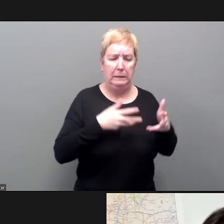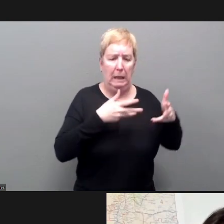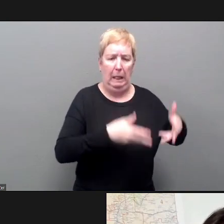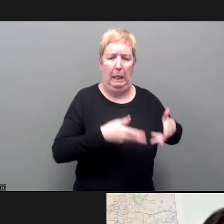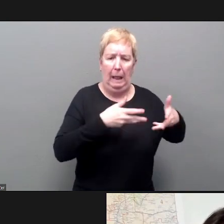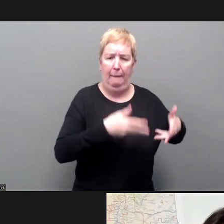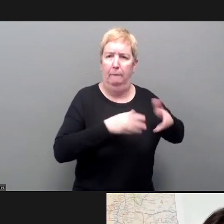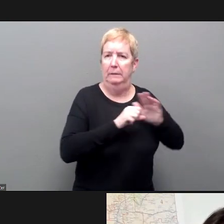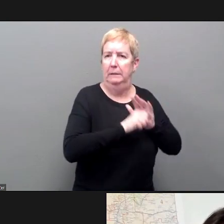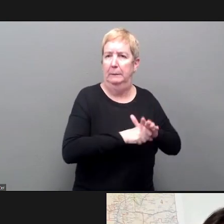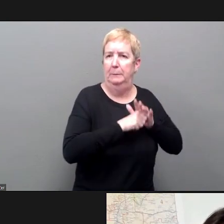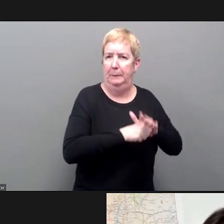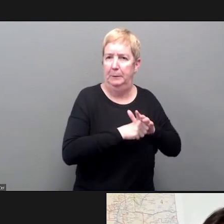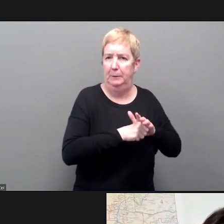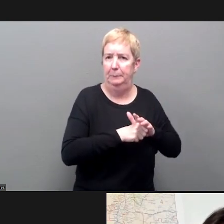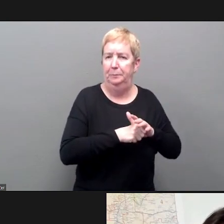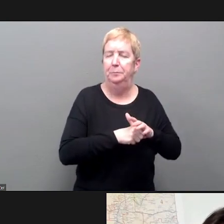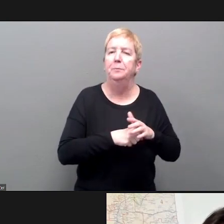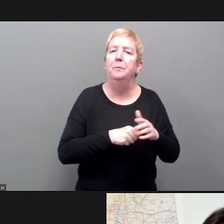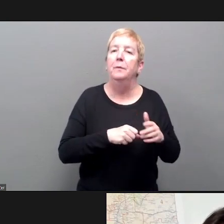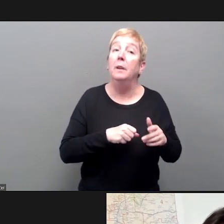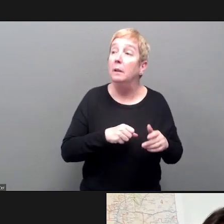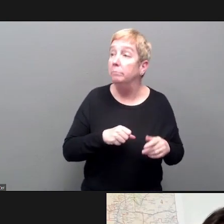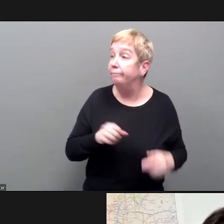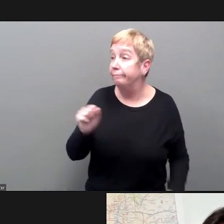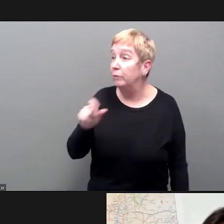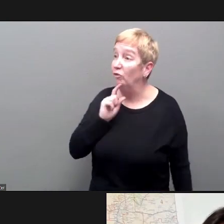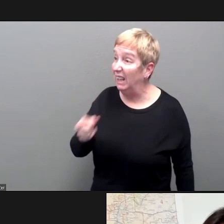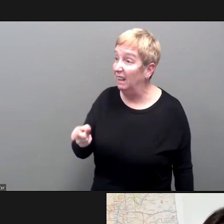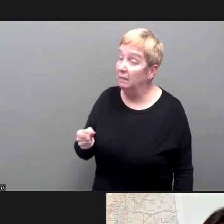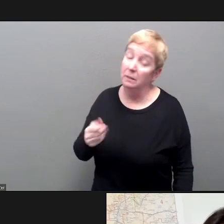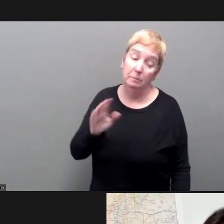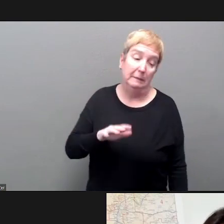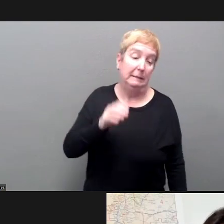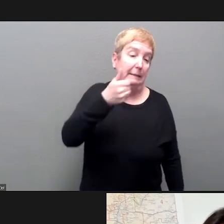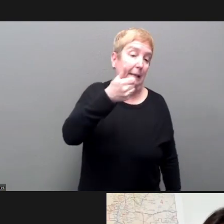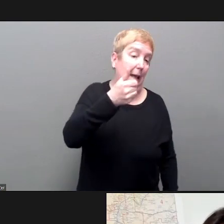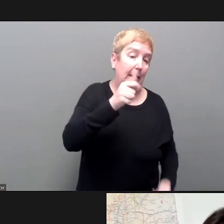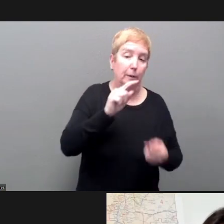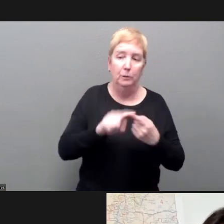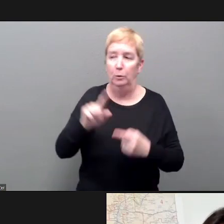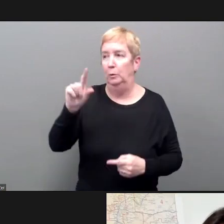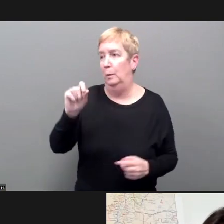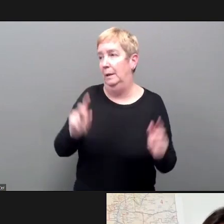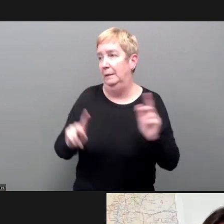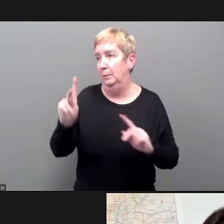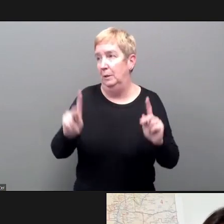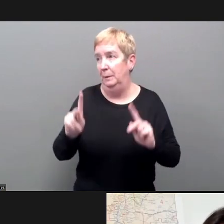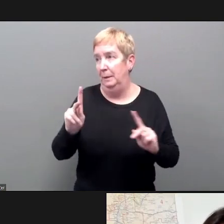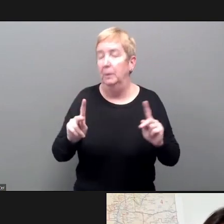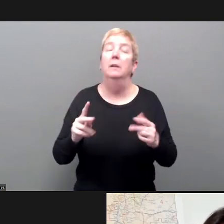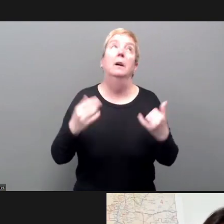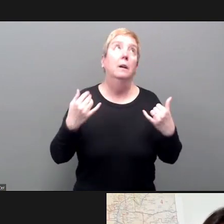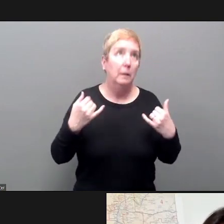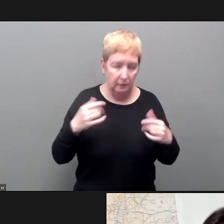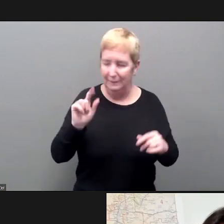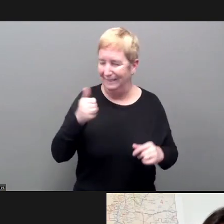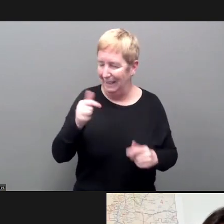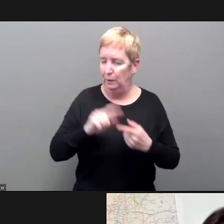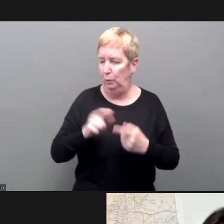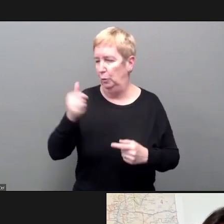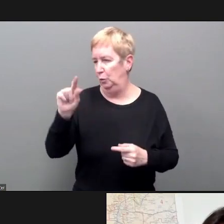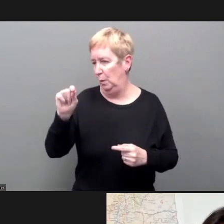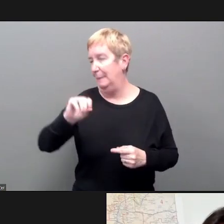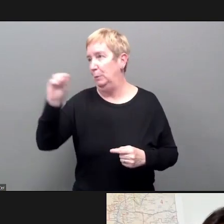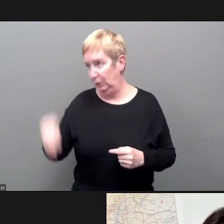lasts more than 30 days, is a real thing. It affects 10 to 20% of people with COVID. And in